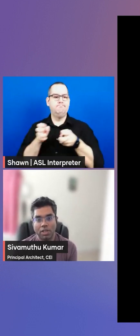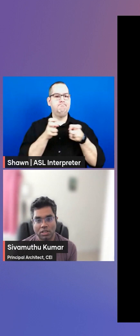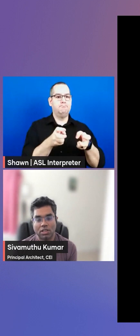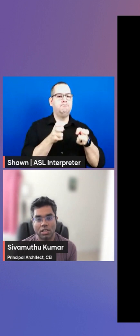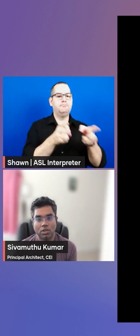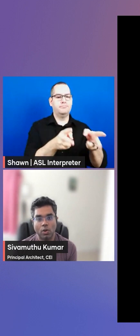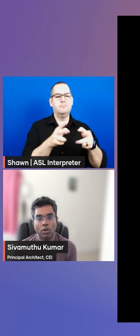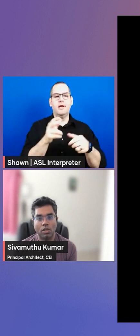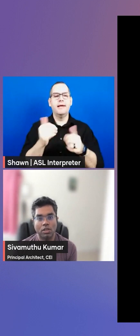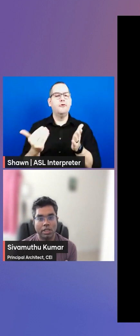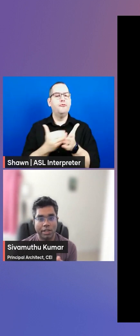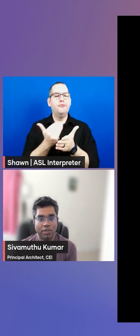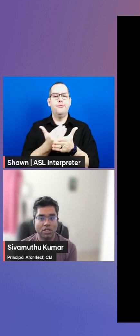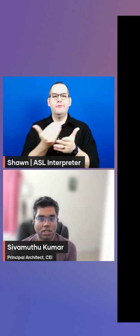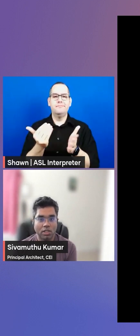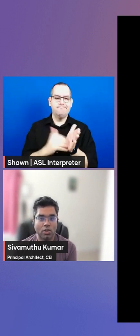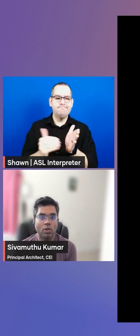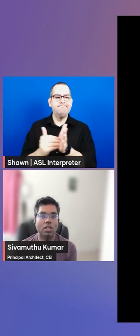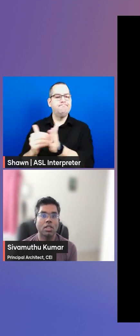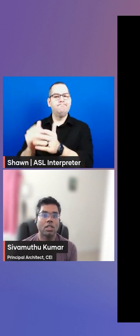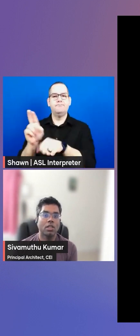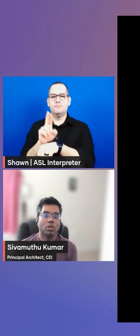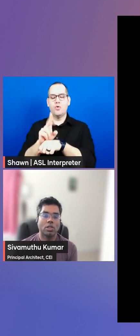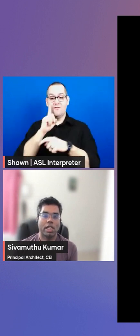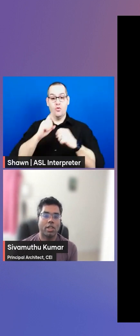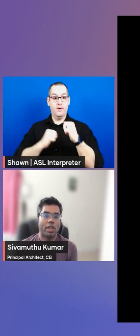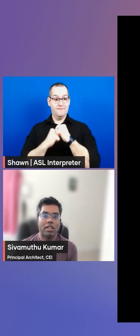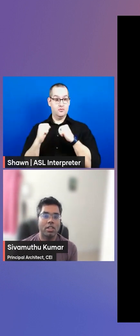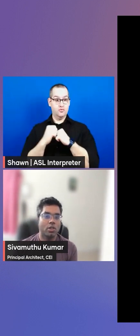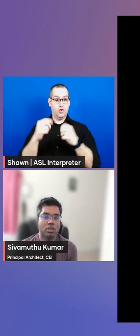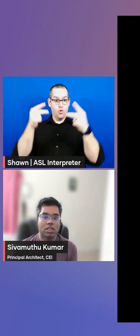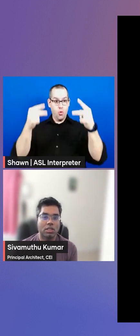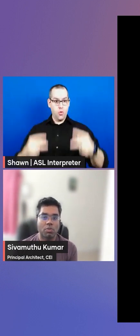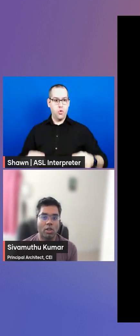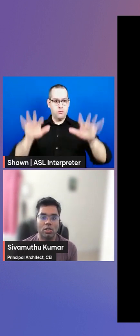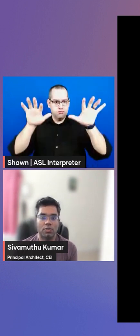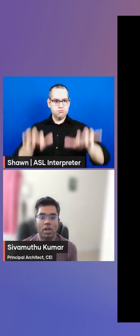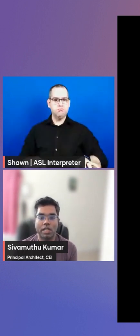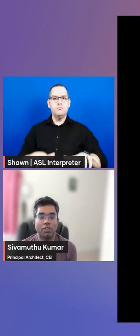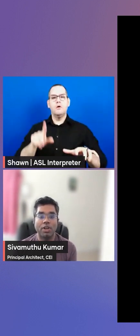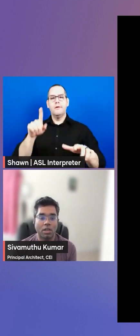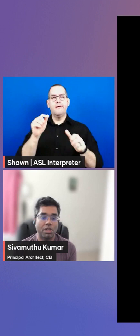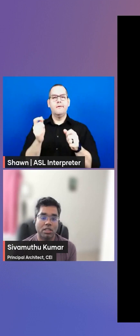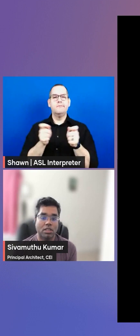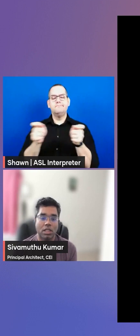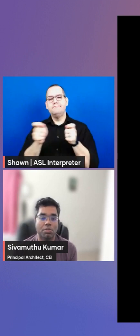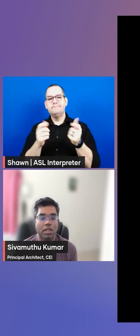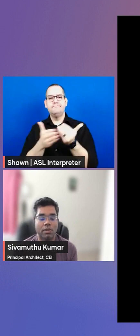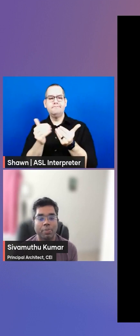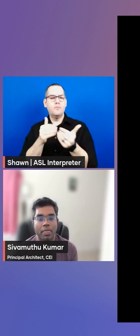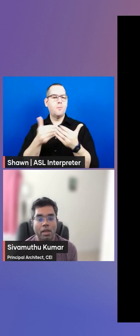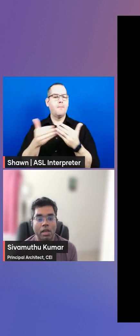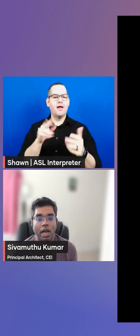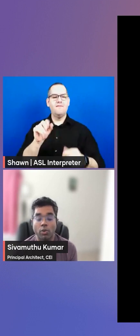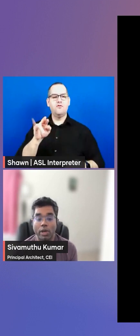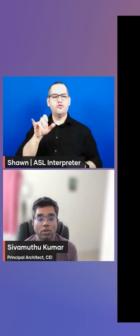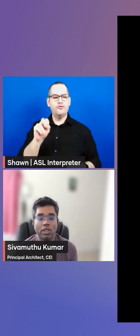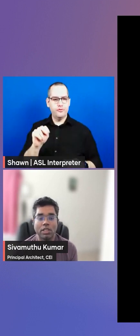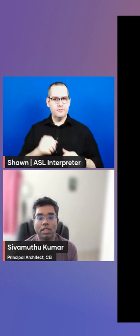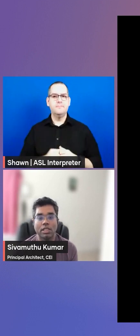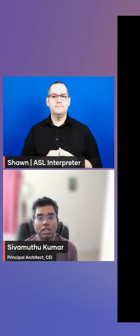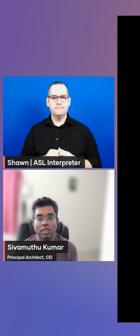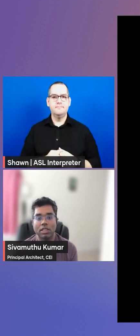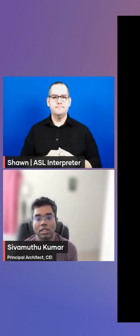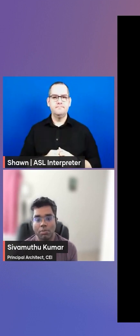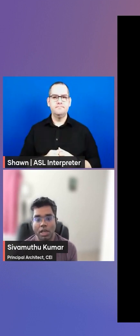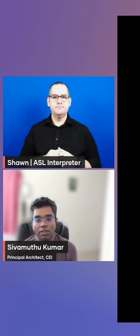all this infrastructure as code in version controlled, so that like you can reuse these modules for like a different application team there. And while